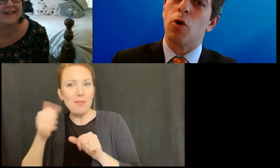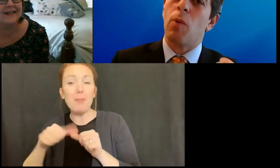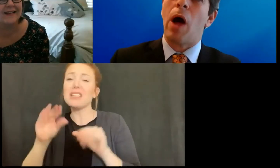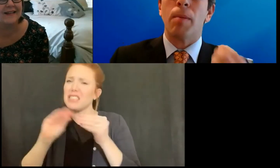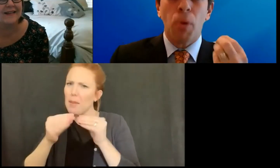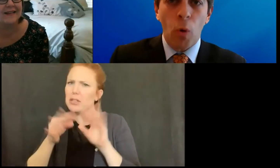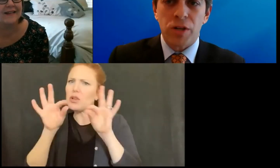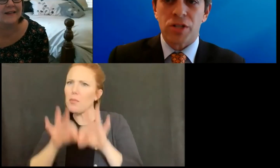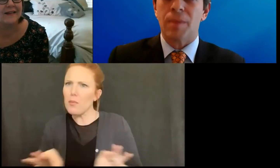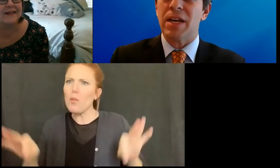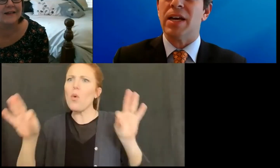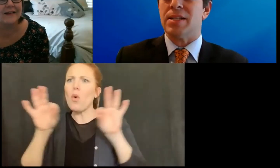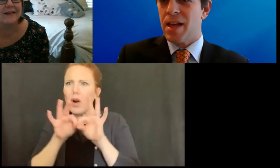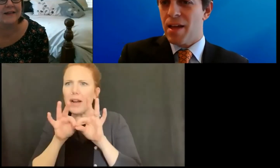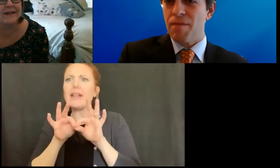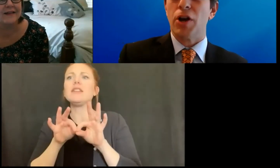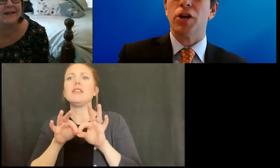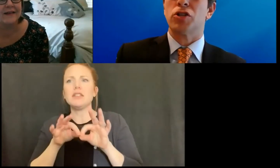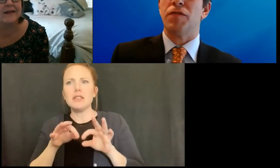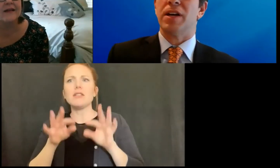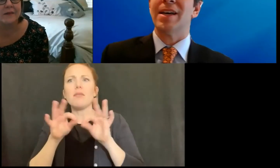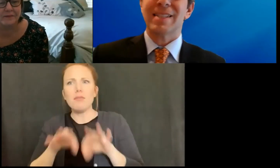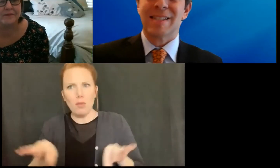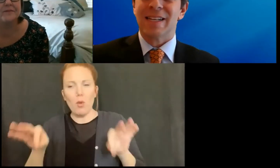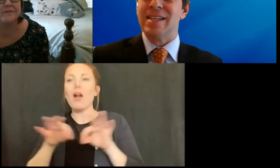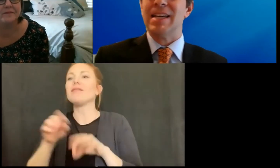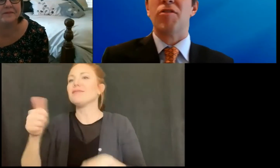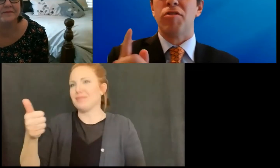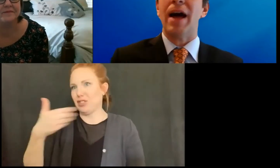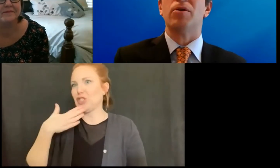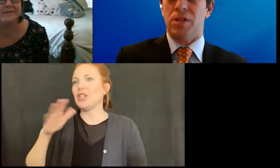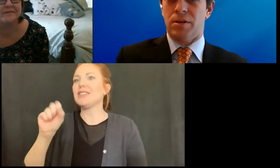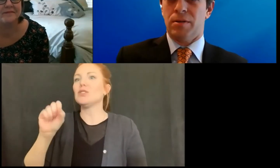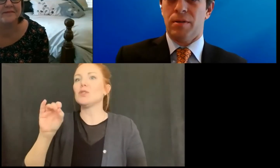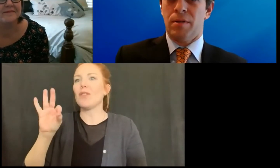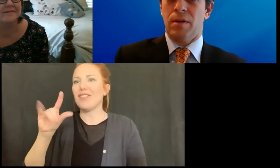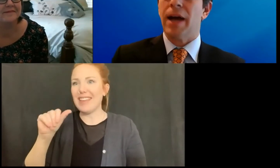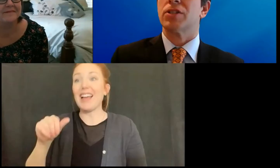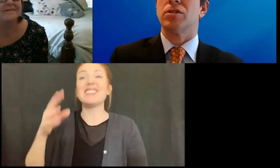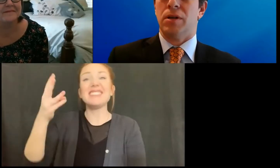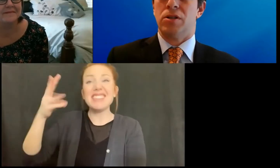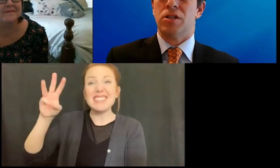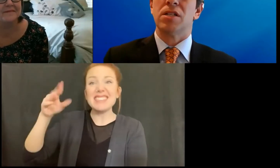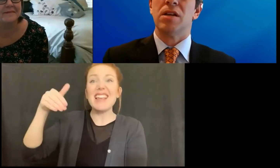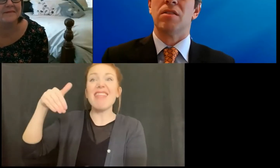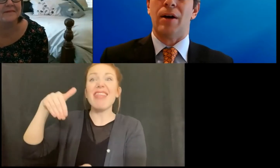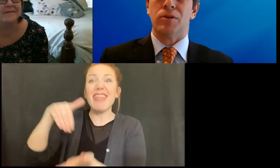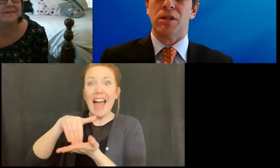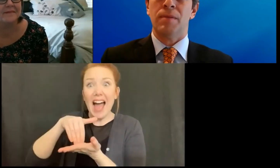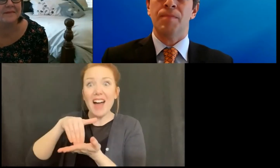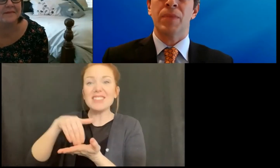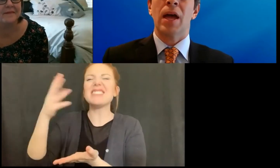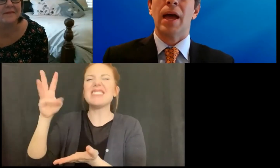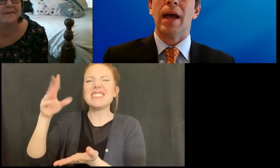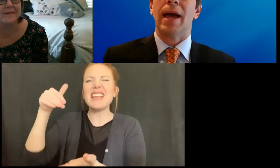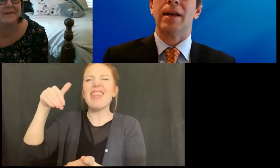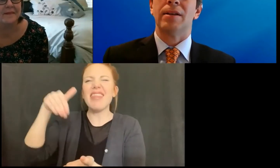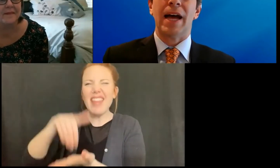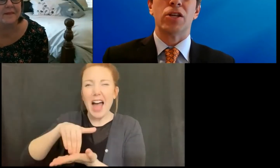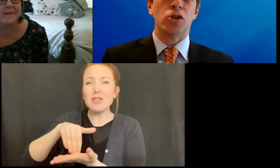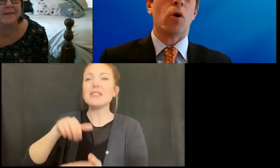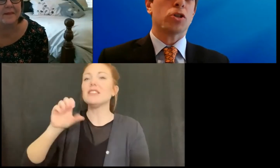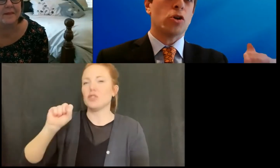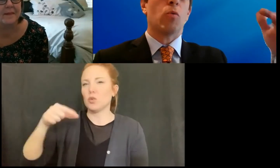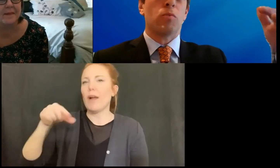to underscore how important something is. Very good, Sophia. 16,000. Excellent. 16,000.